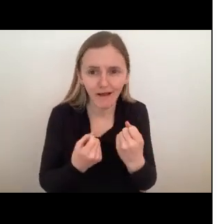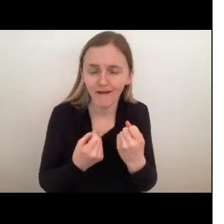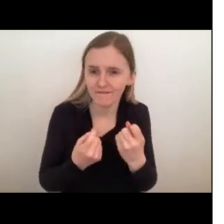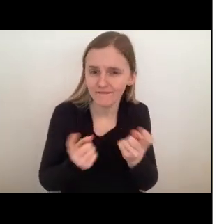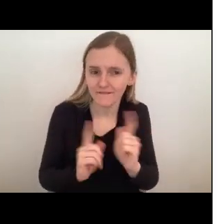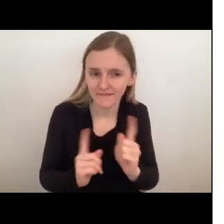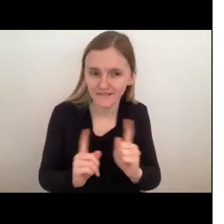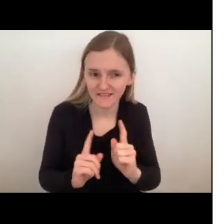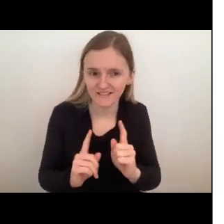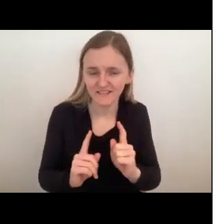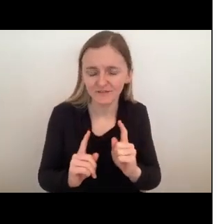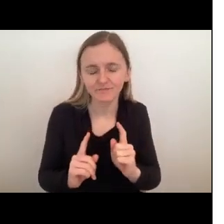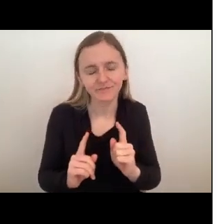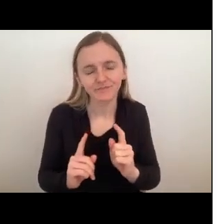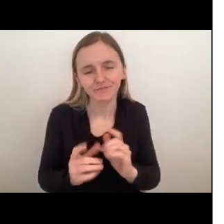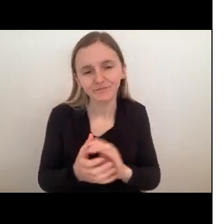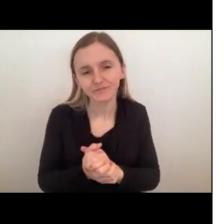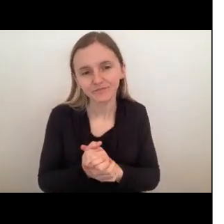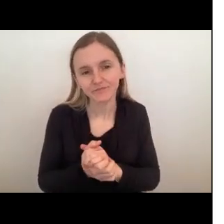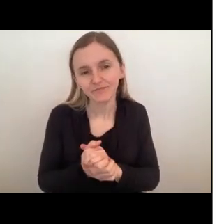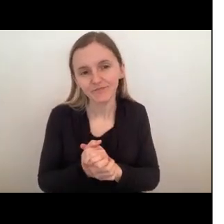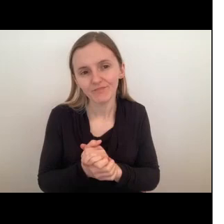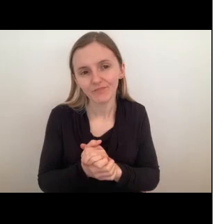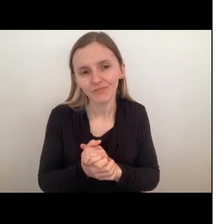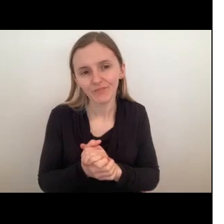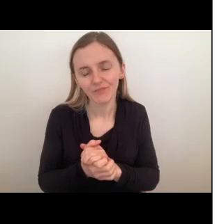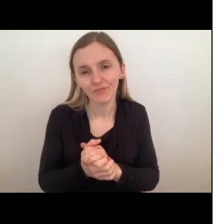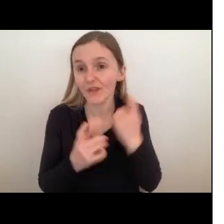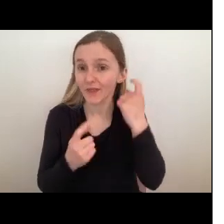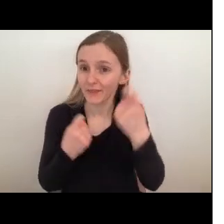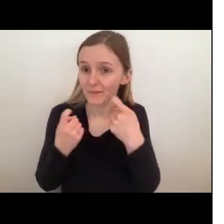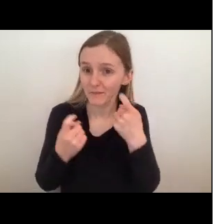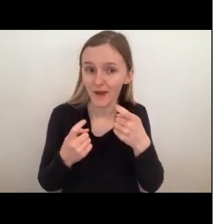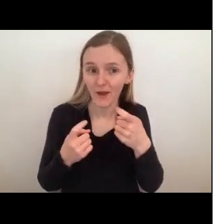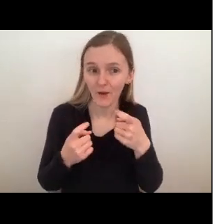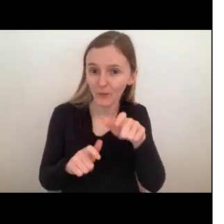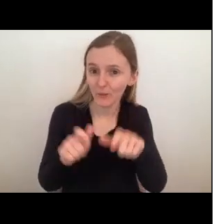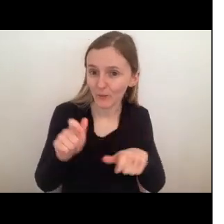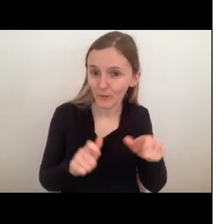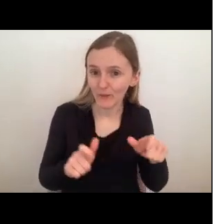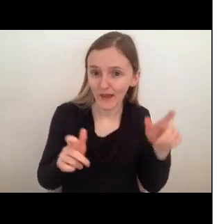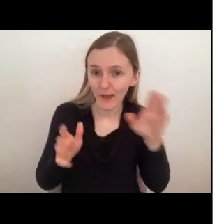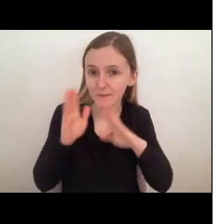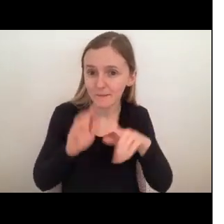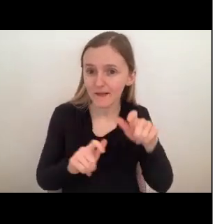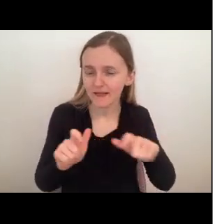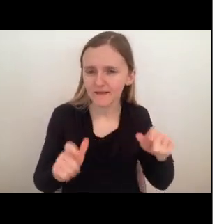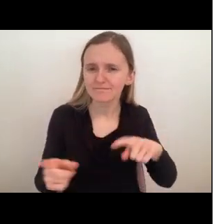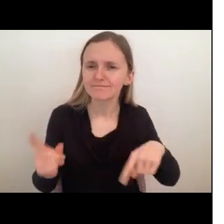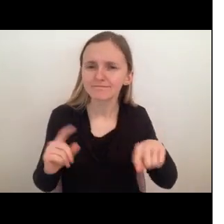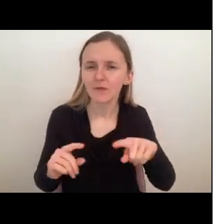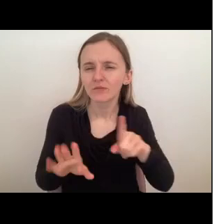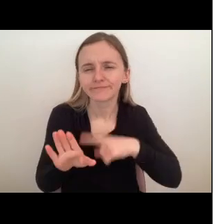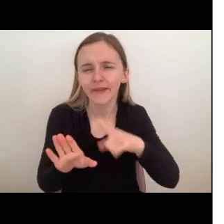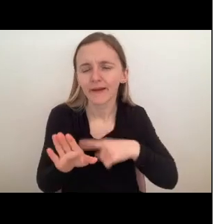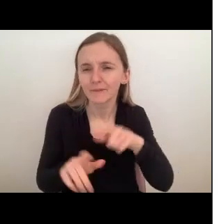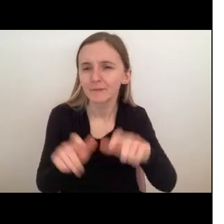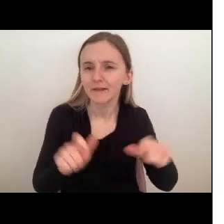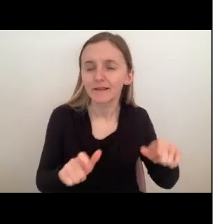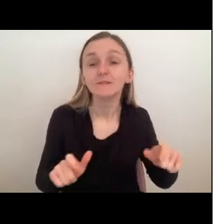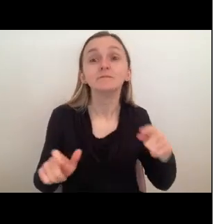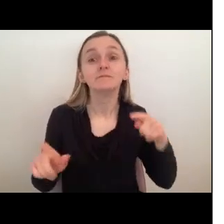really, in terms of how our young people present, they can often, we talk about it being more like a